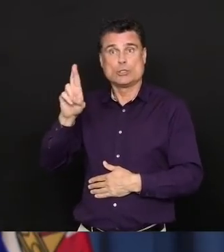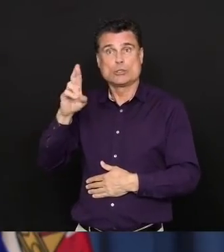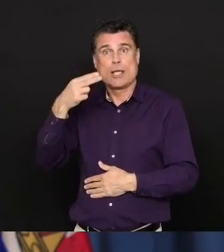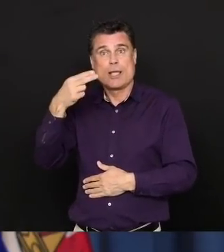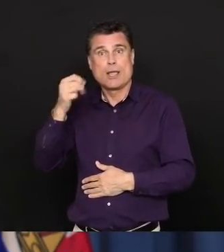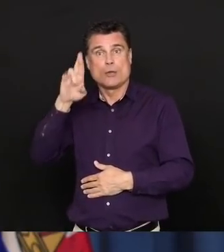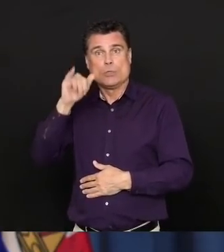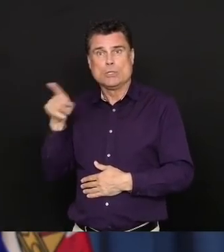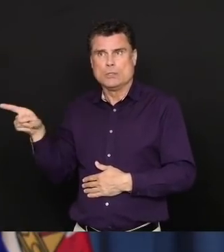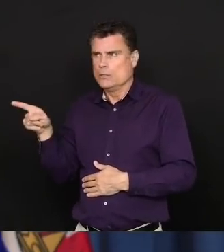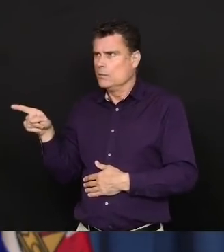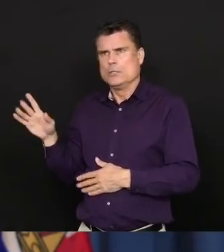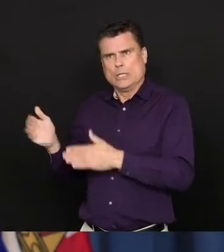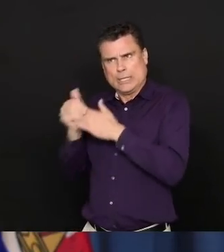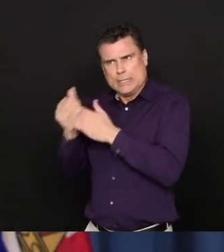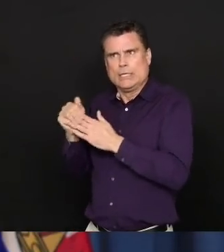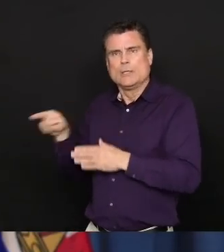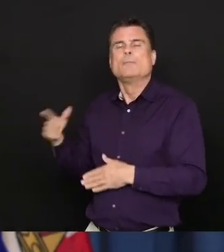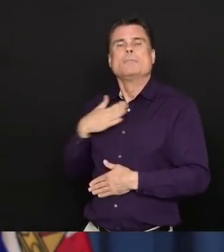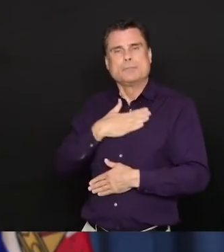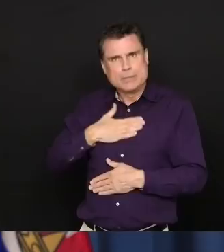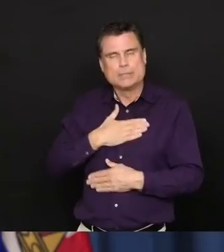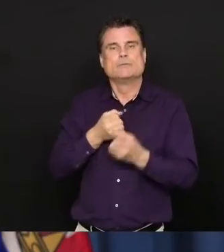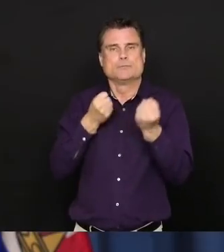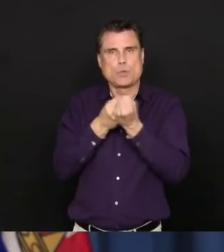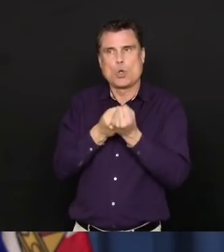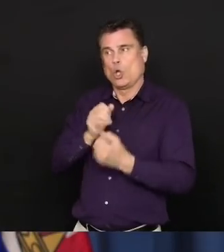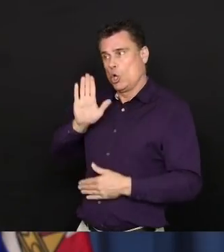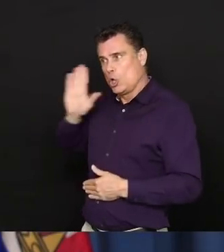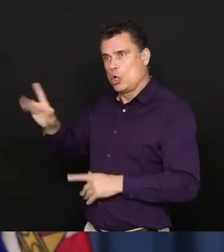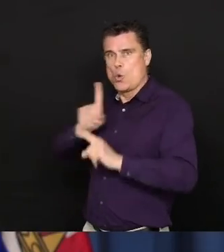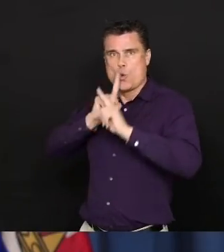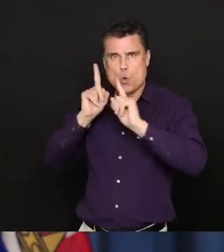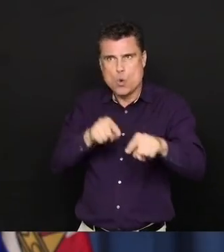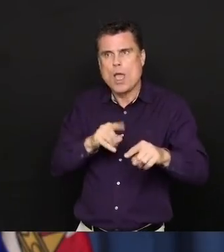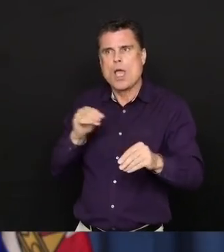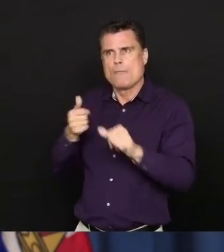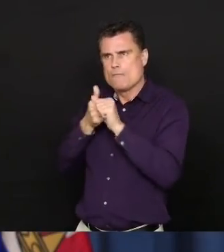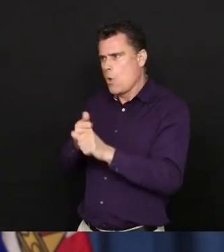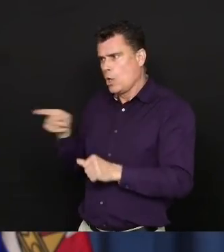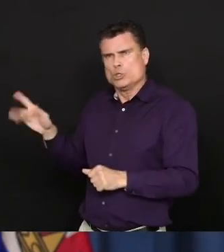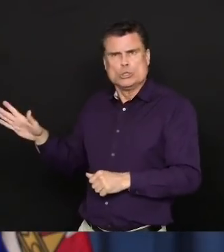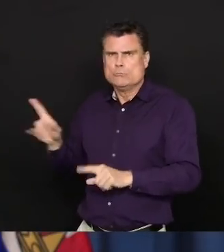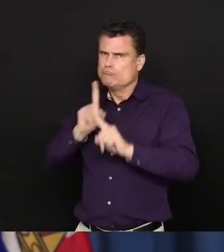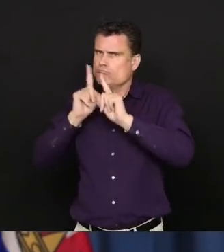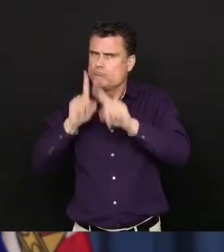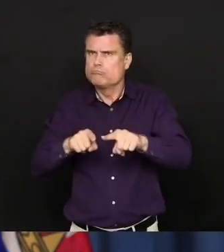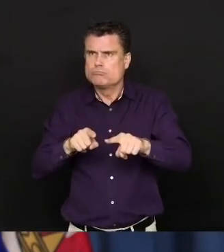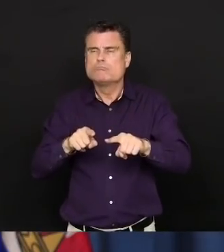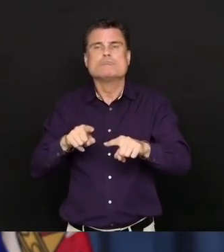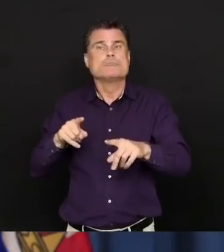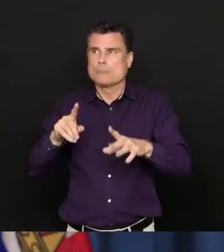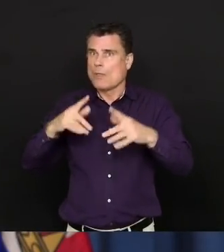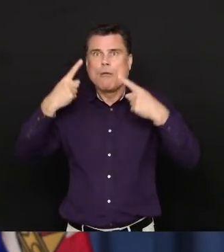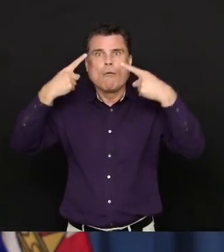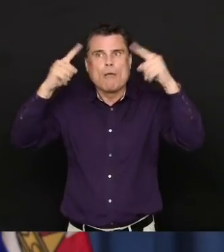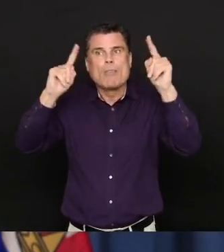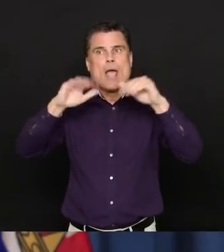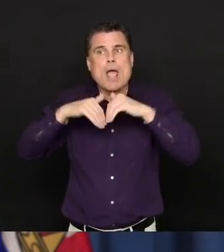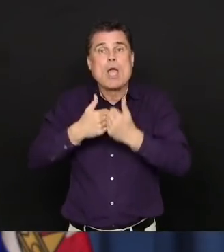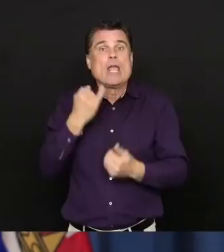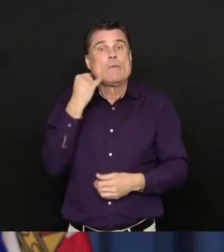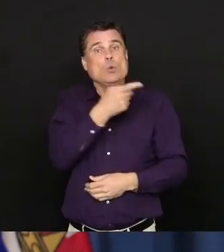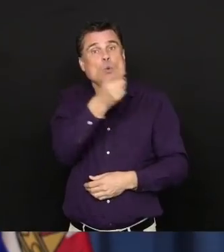that quarantine orders, that self-isolation for 14 days, which is a requirement of everyone, happens. And that